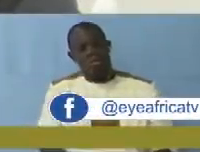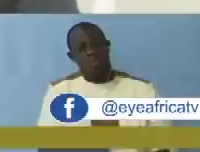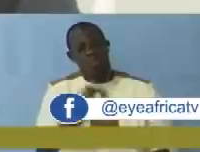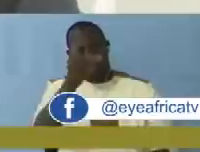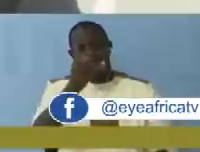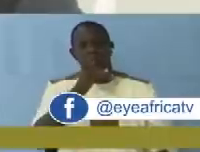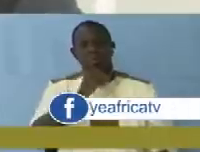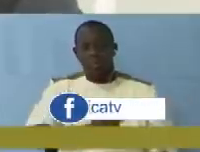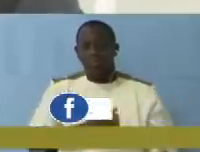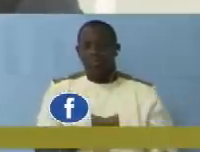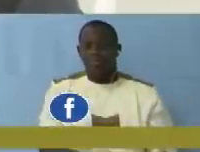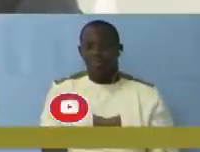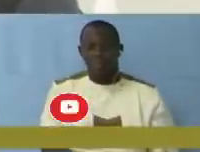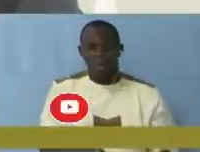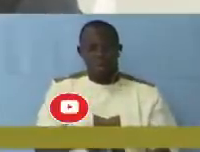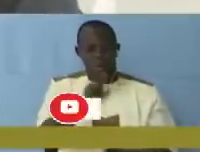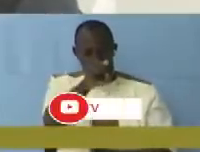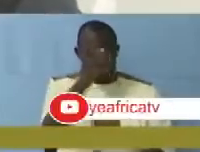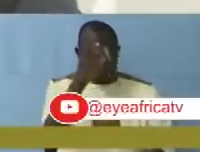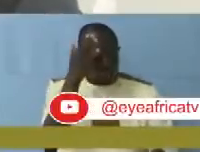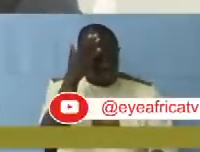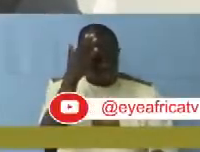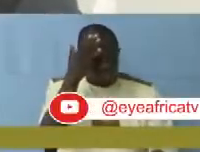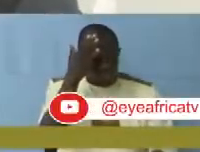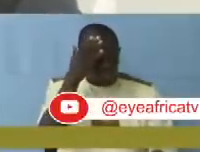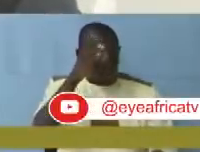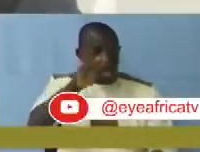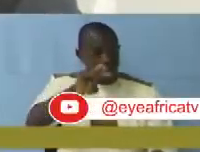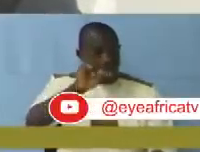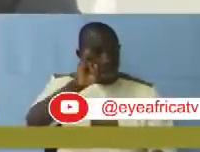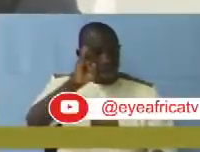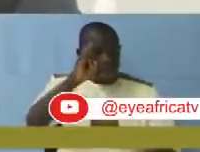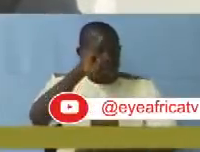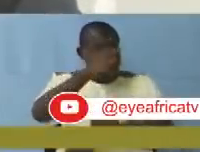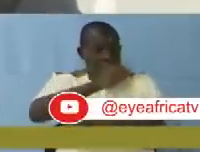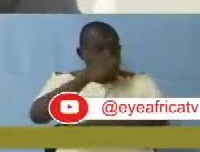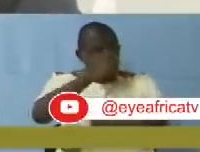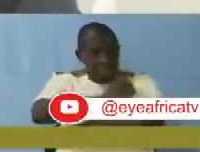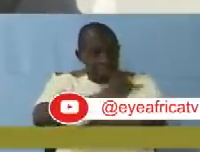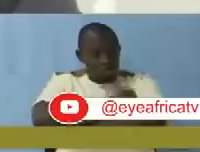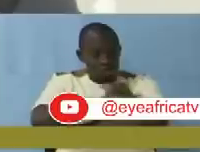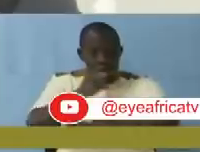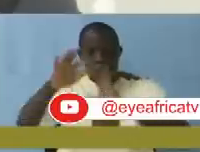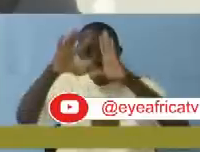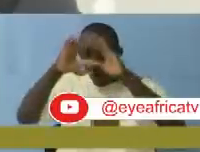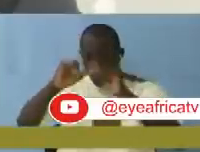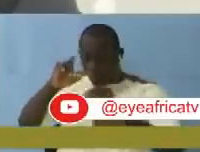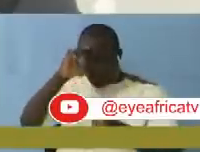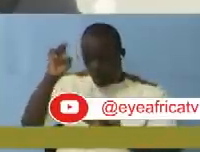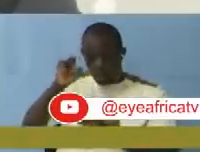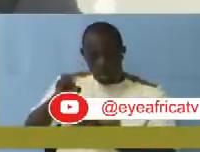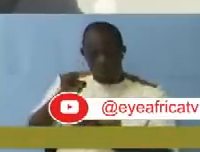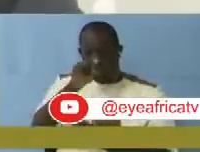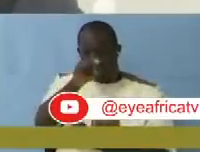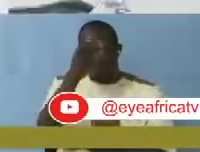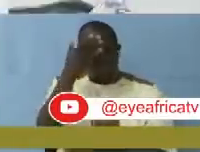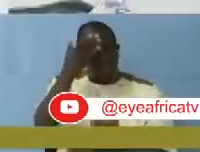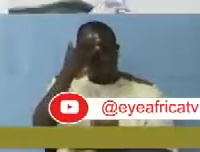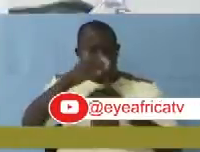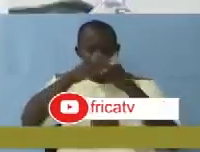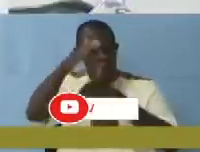sir. ha You knew the institution very well. ko bunda nye memo NIA di je lombagale Yes,